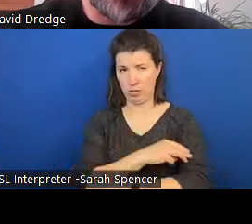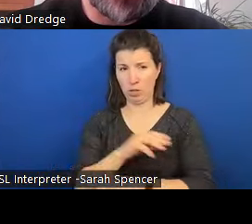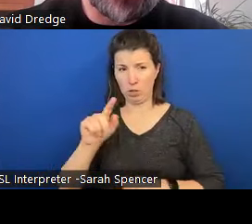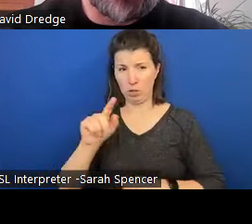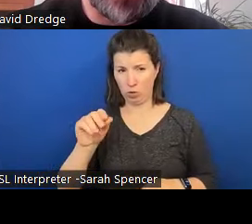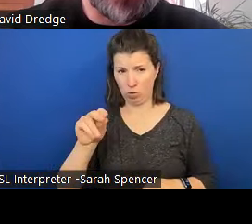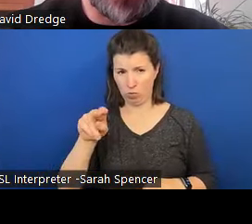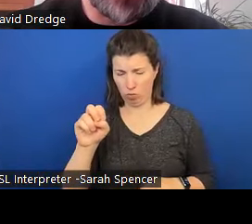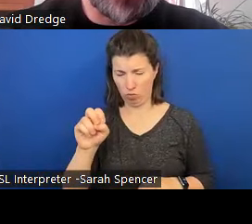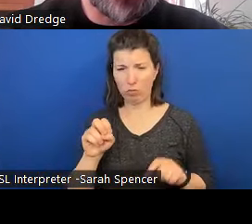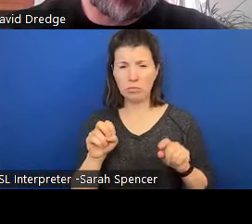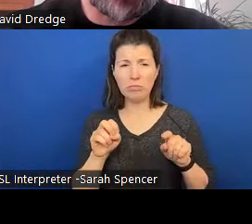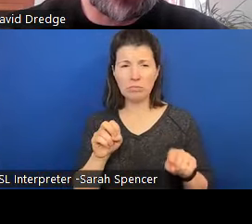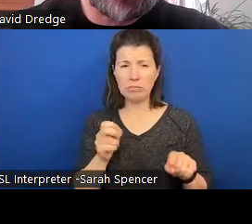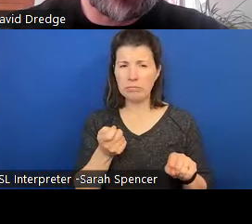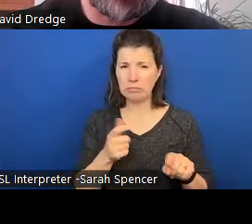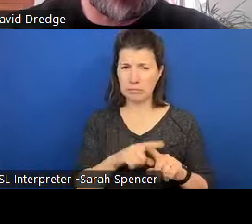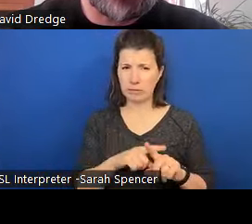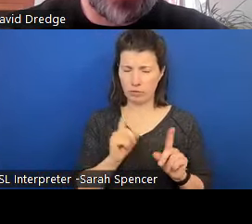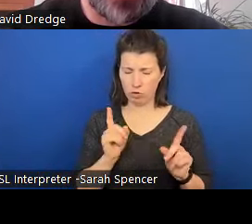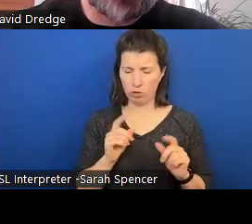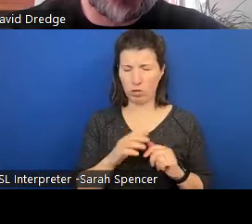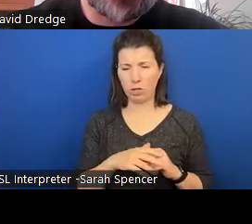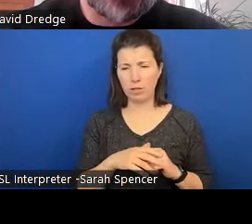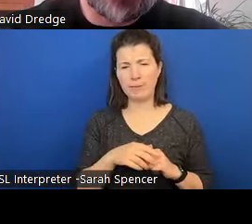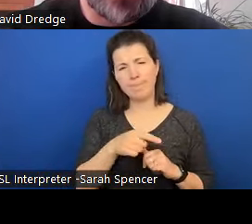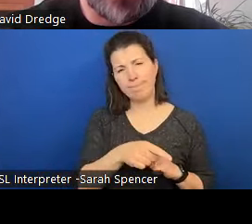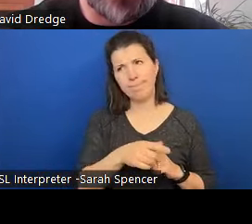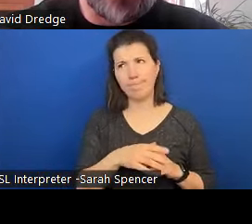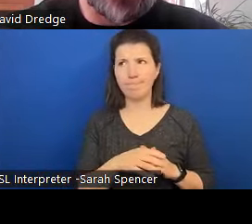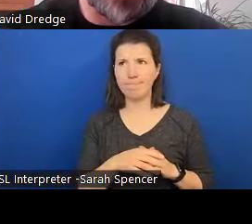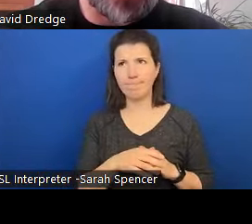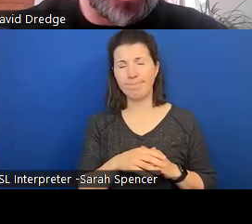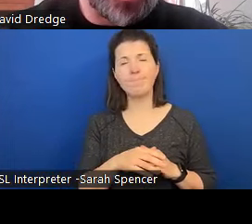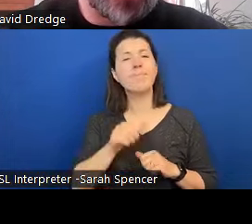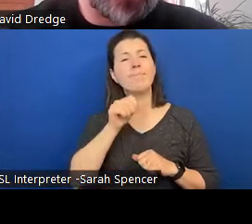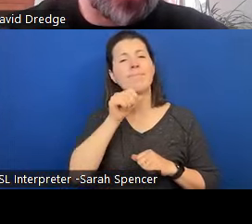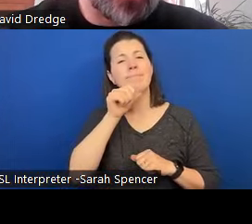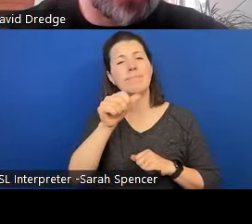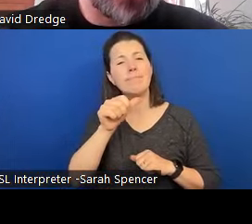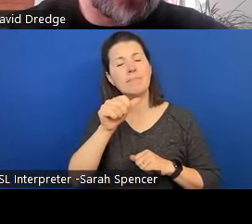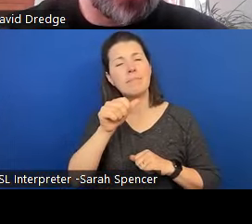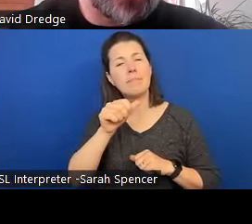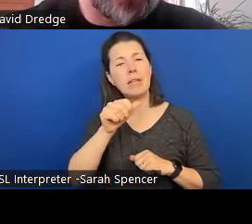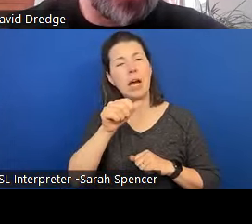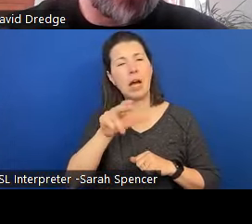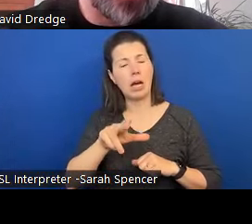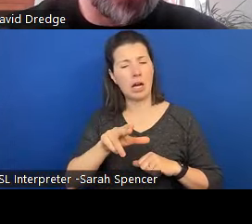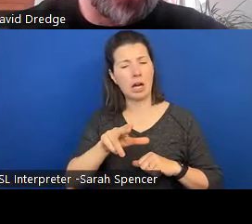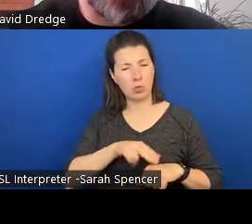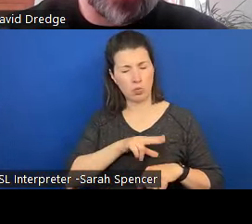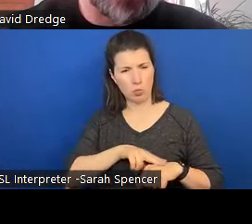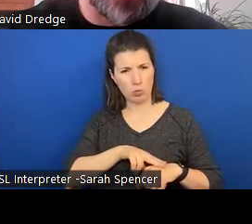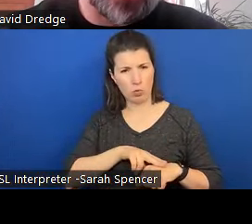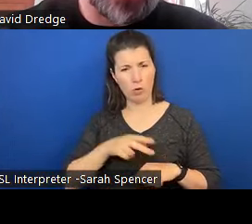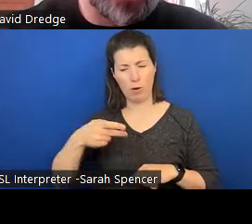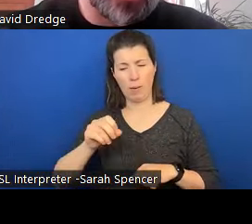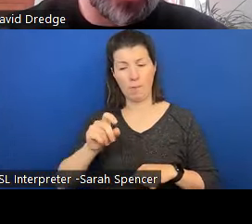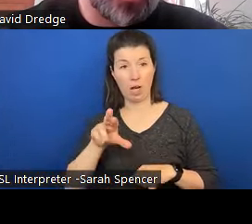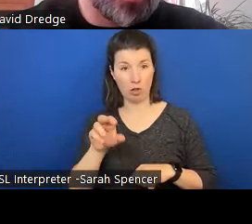different, and so it's unusual postures that are sustained, and they can be like permanent